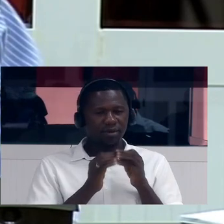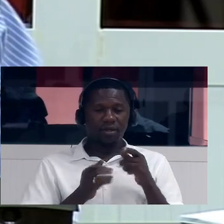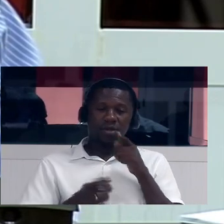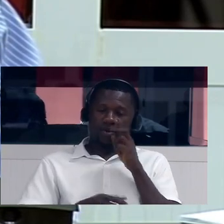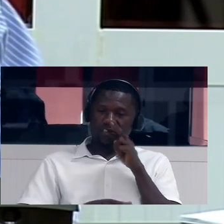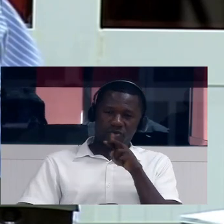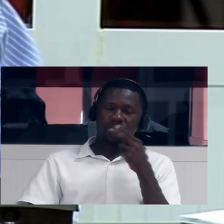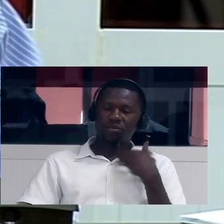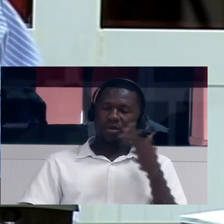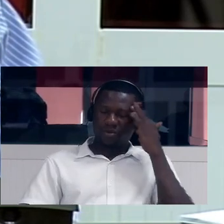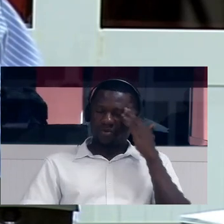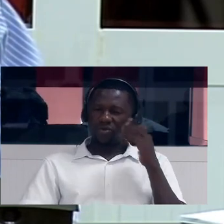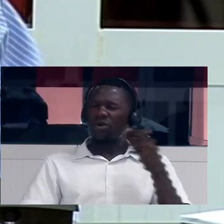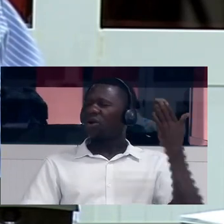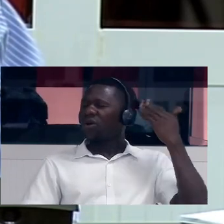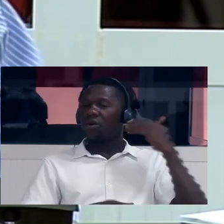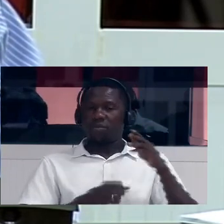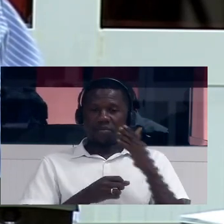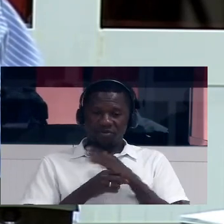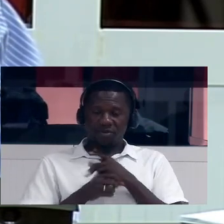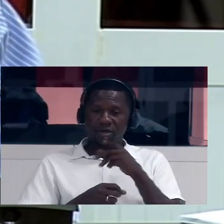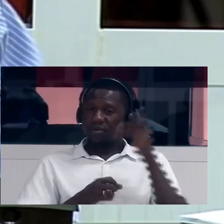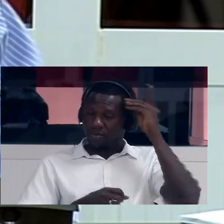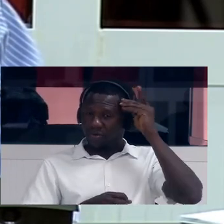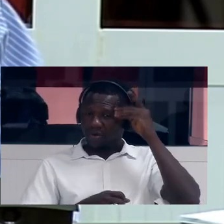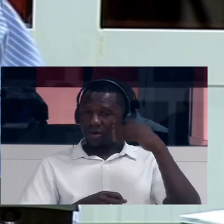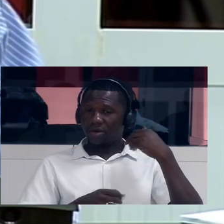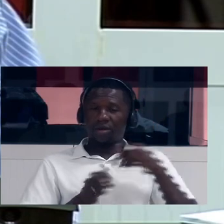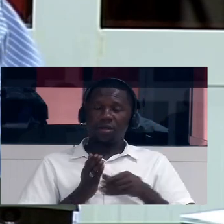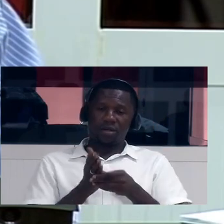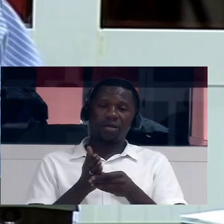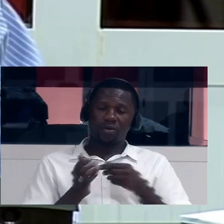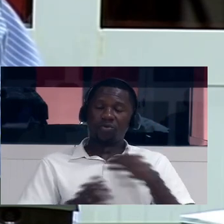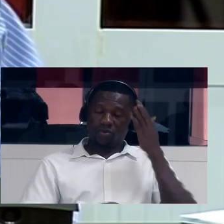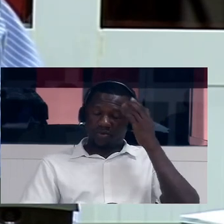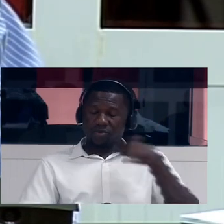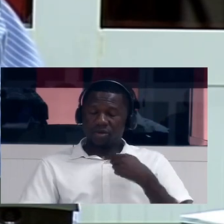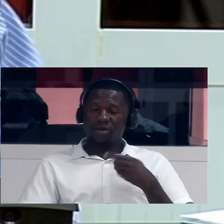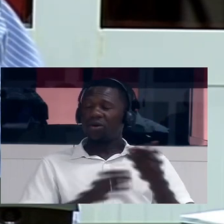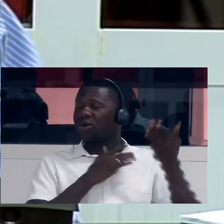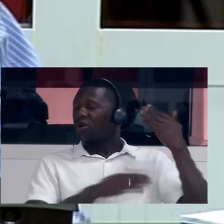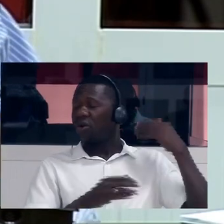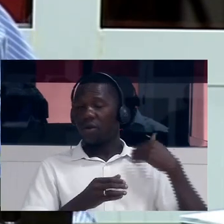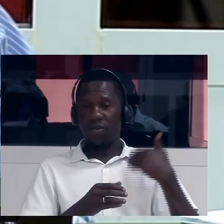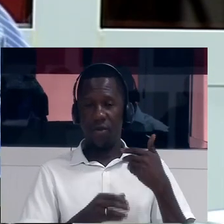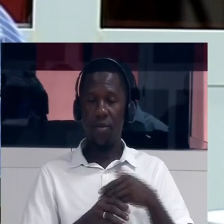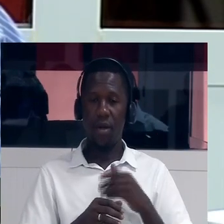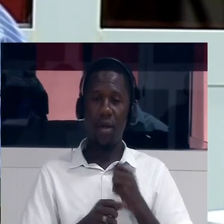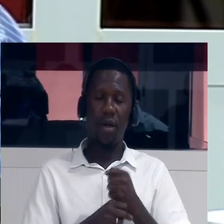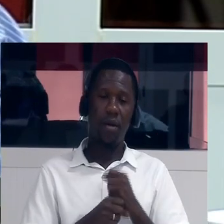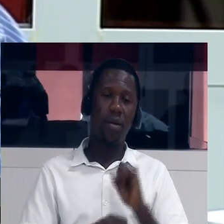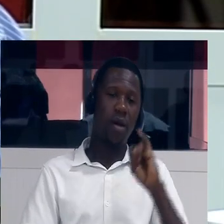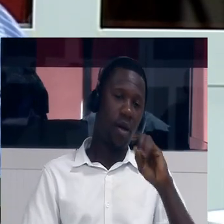have known you long before you became a politician, and you also have known me long before I became IG. I am calling you because